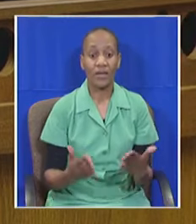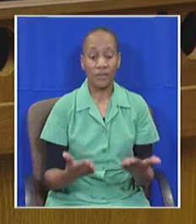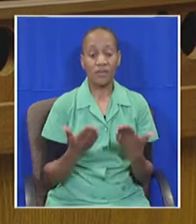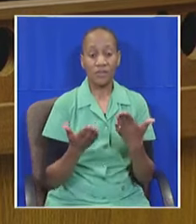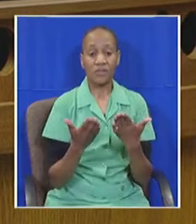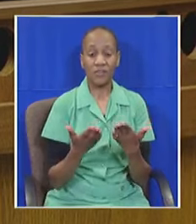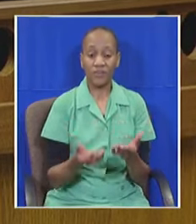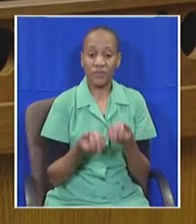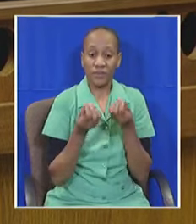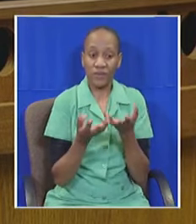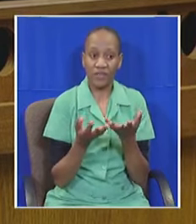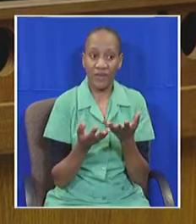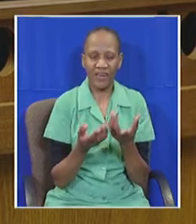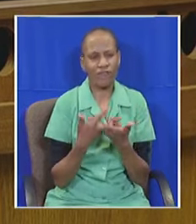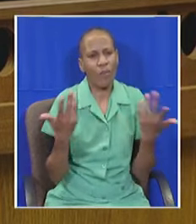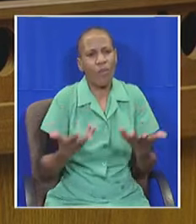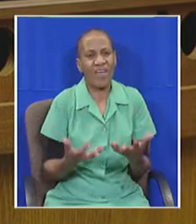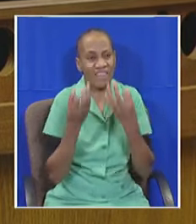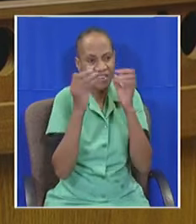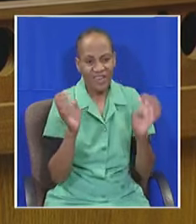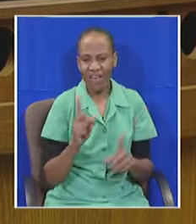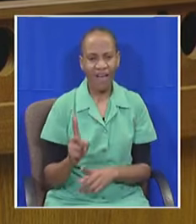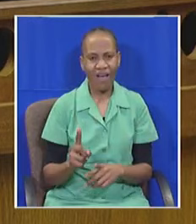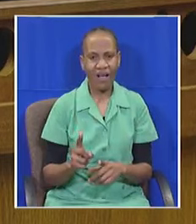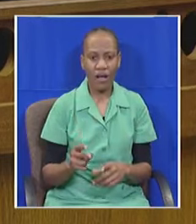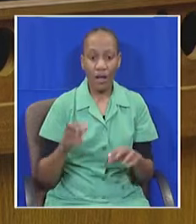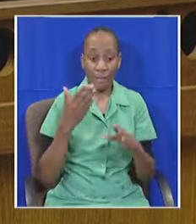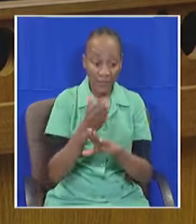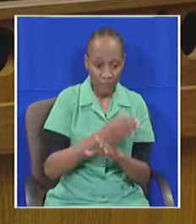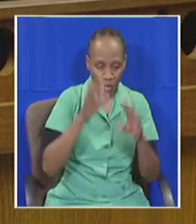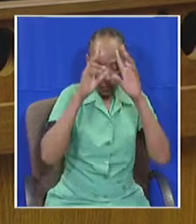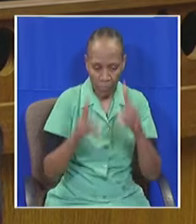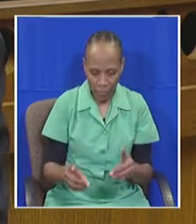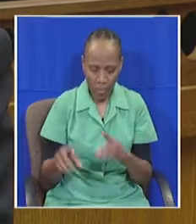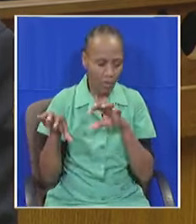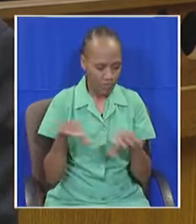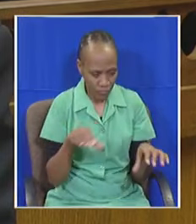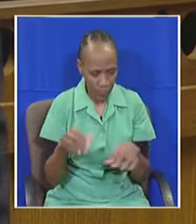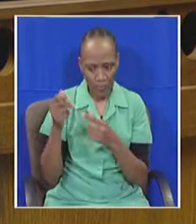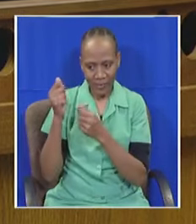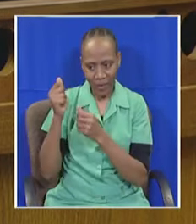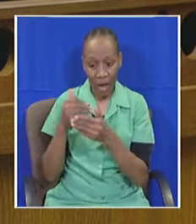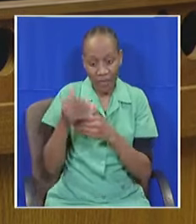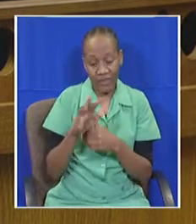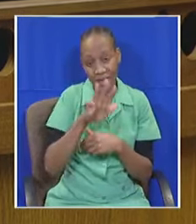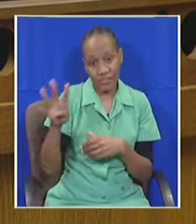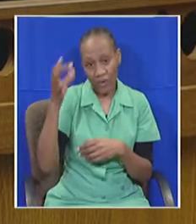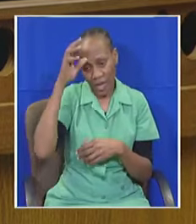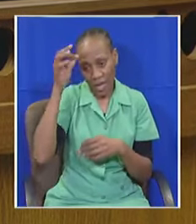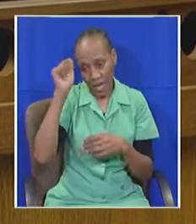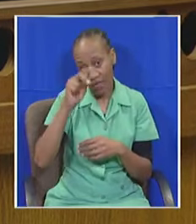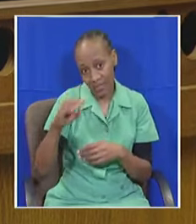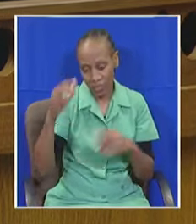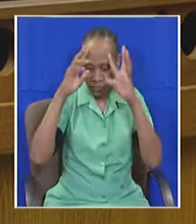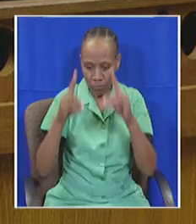not fall out of the sky. It came about due to certain decisions and actions taken by the ANC post-1994. One thing